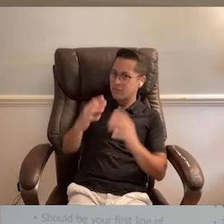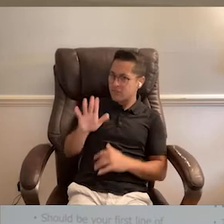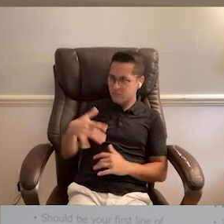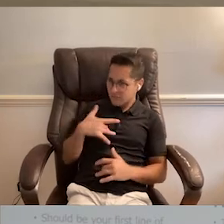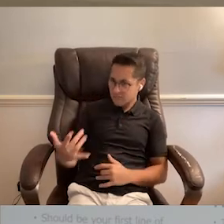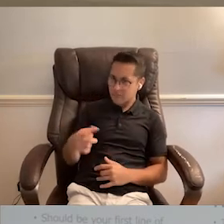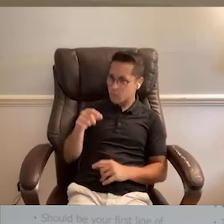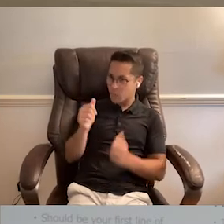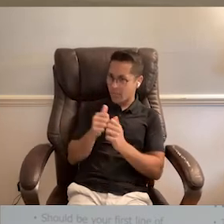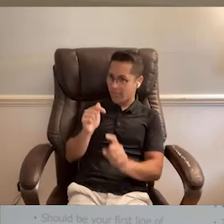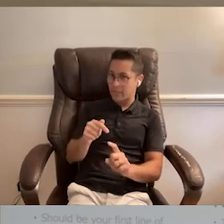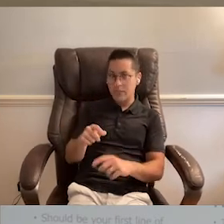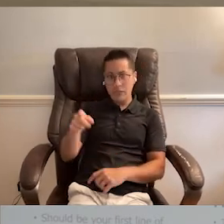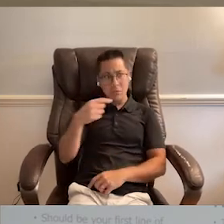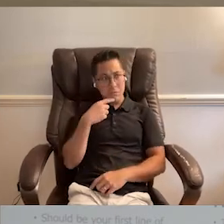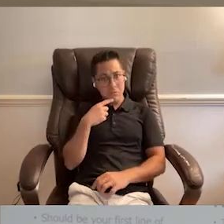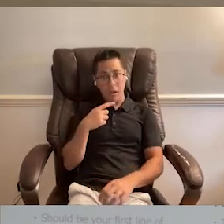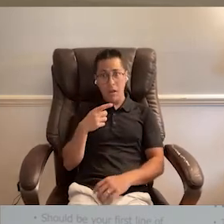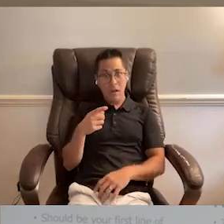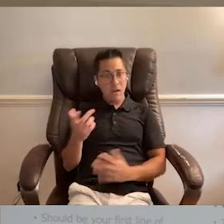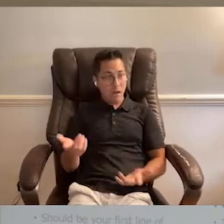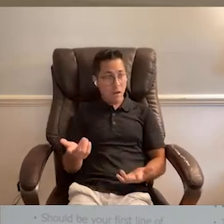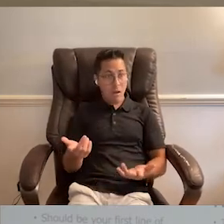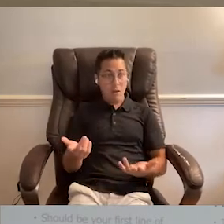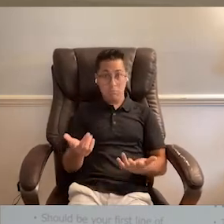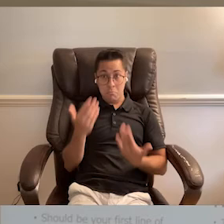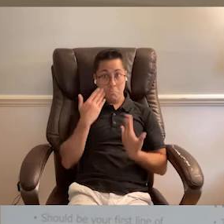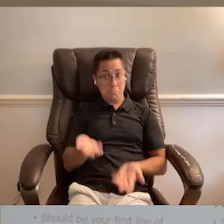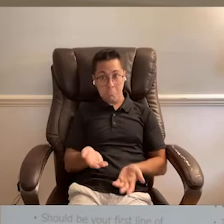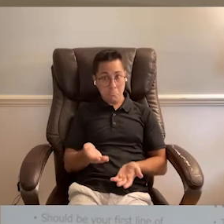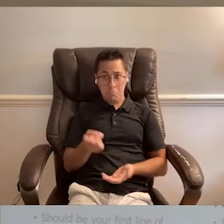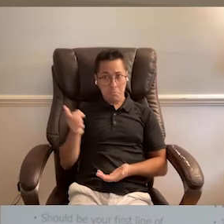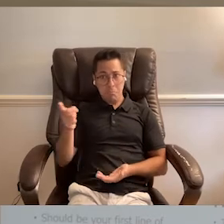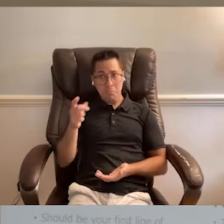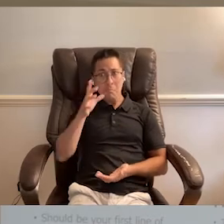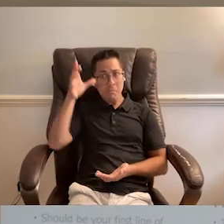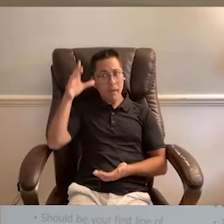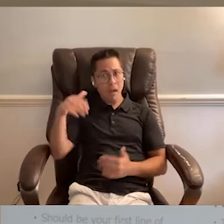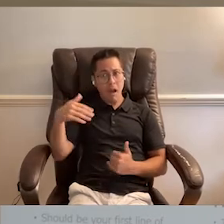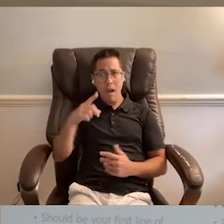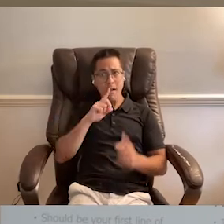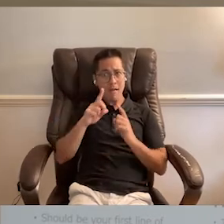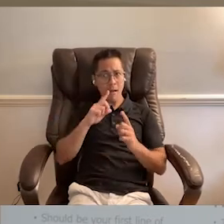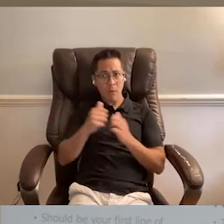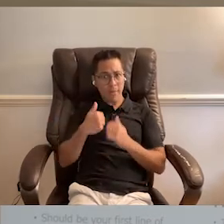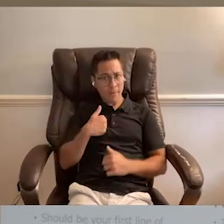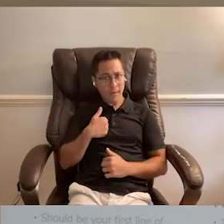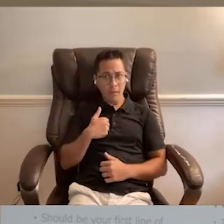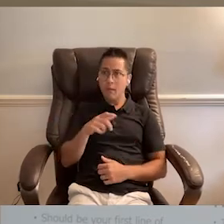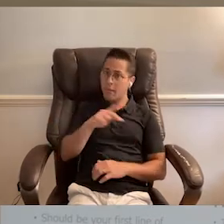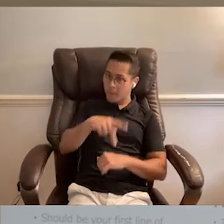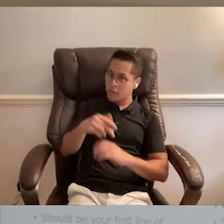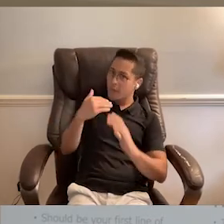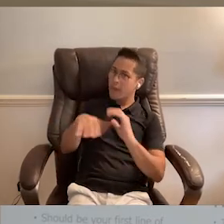she'll say, or he'll say, I don't know, Mrs. Smith hasn't talked to me about it. And the principal is going to email you and say, talk to the